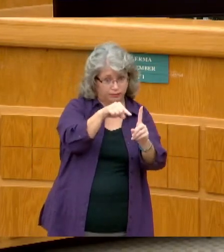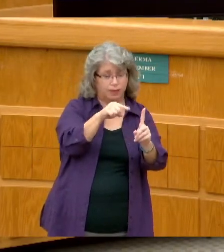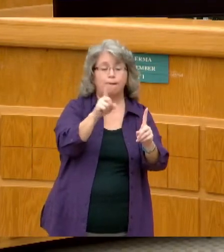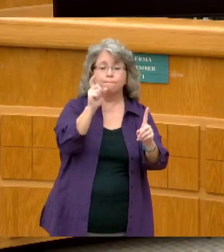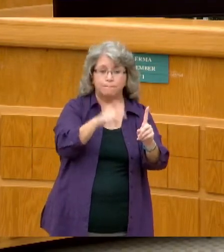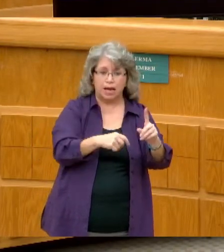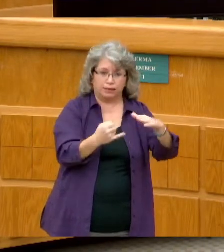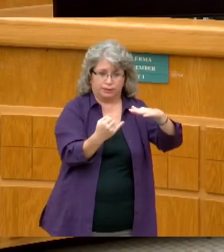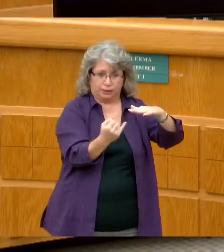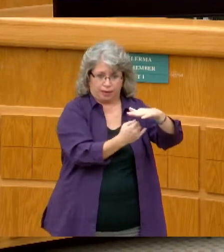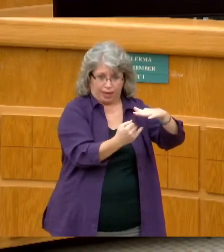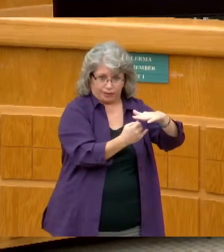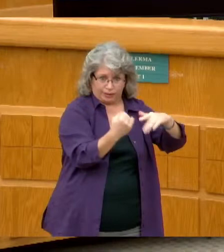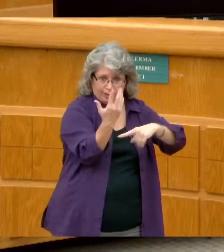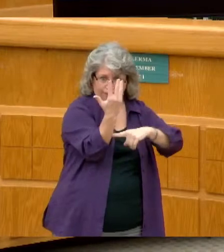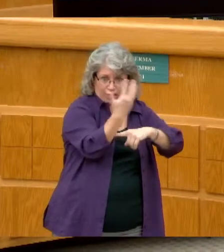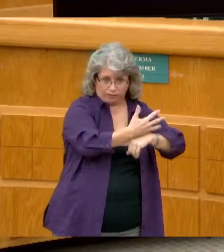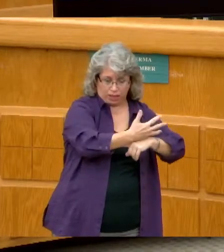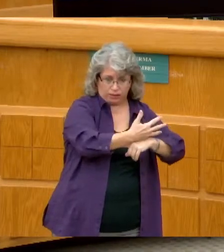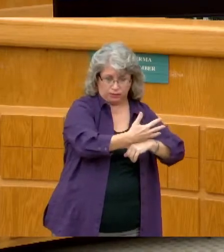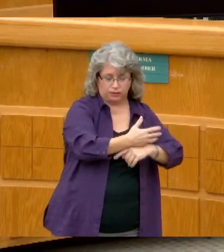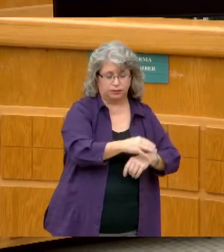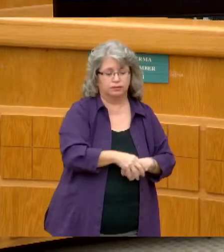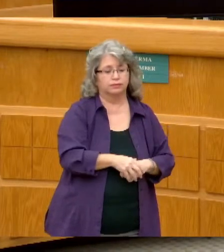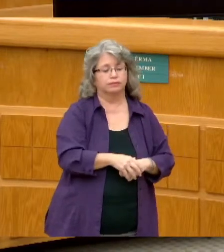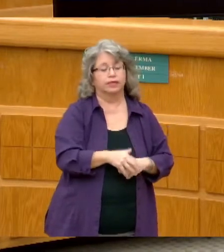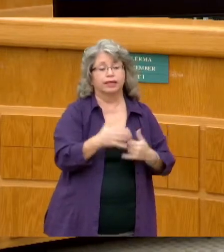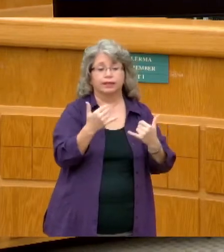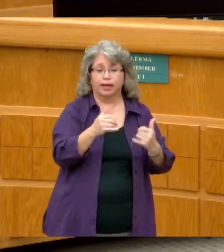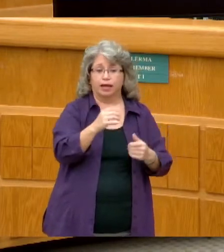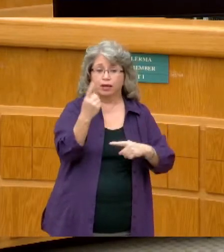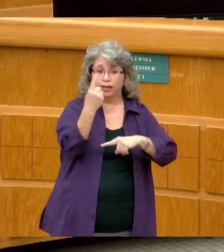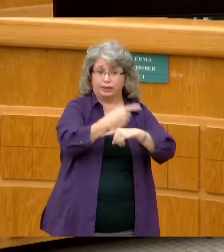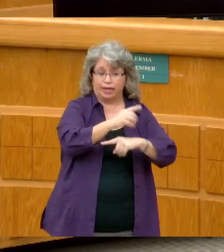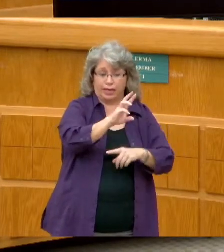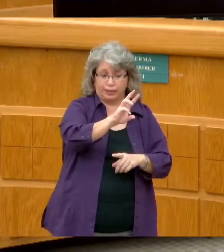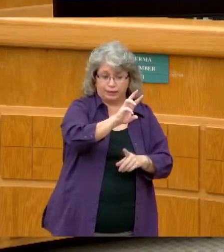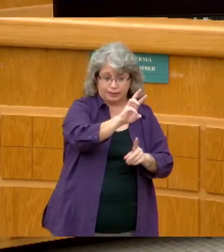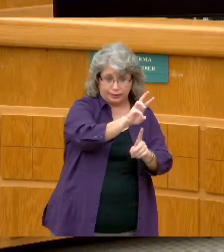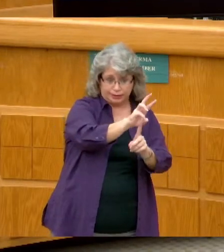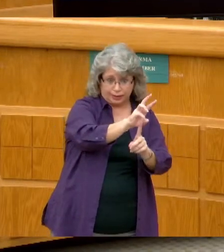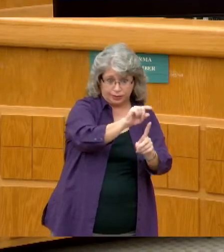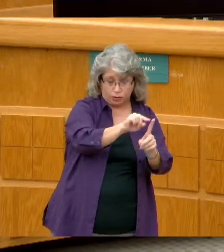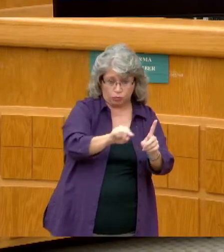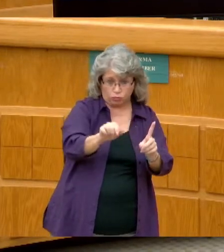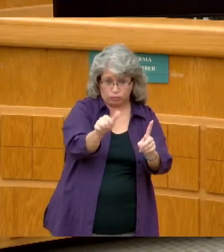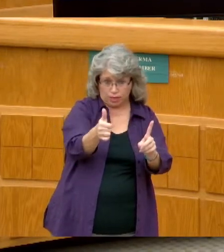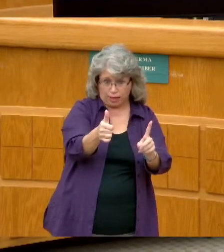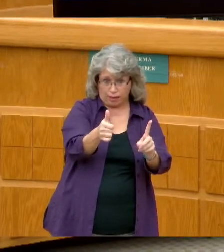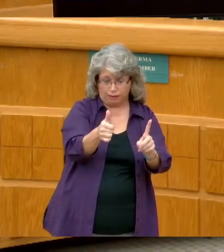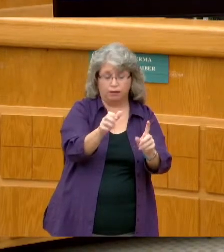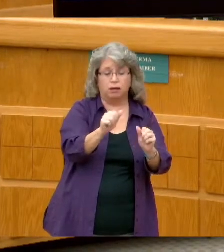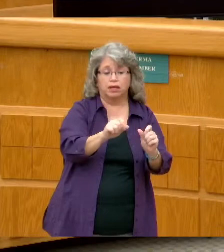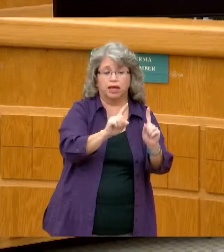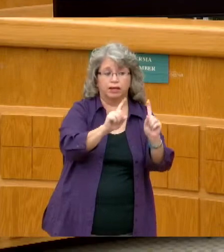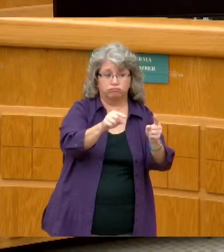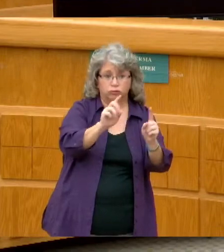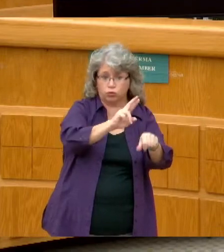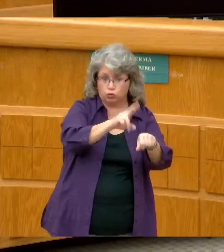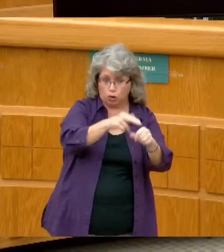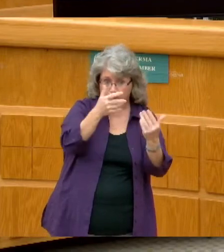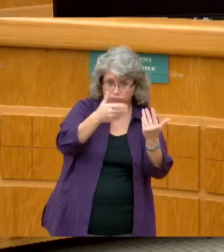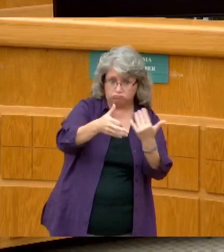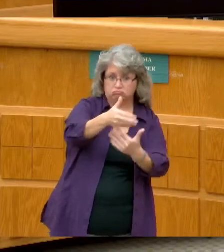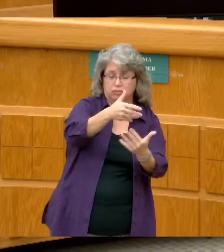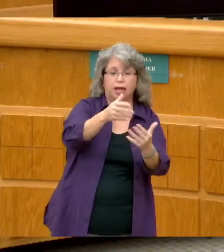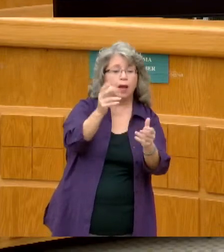days. At the end of the 5 days, for days 6 and 10, you can resume normal activity as long as you're wearing a properly fitted